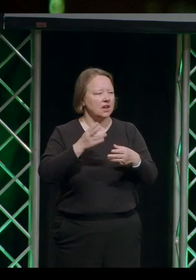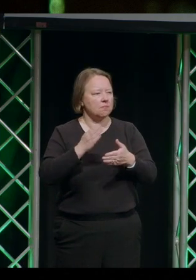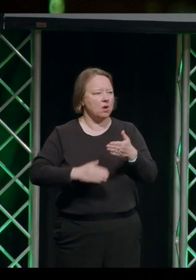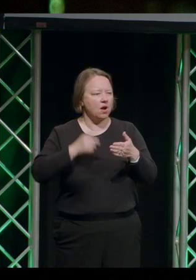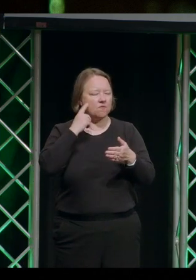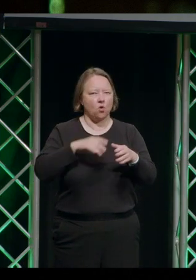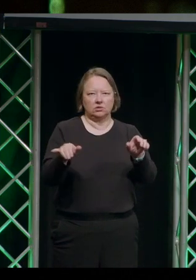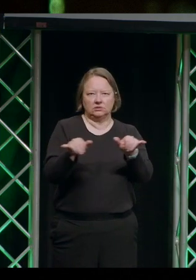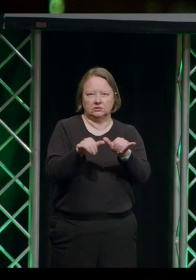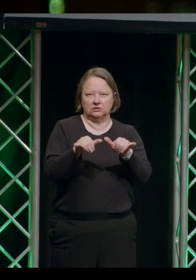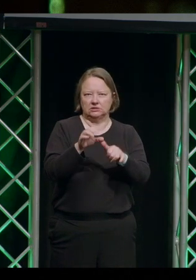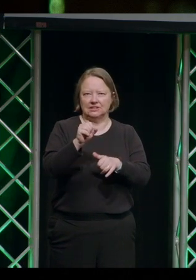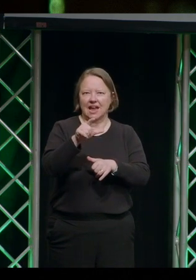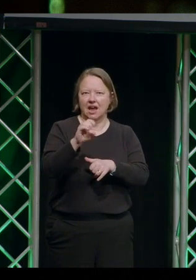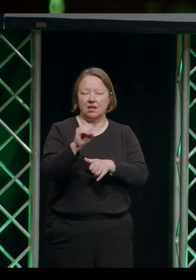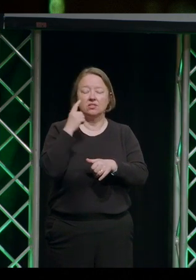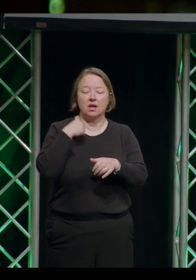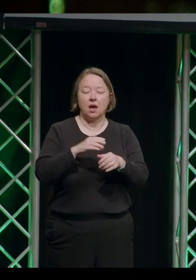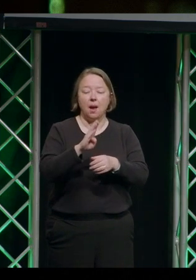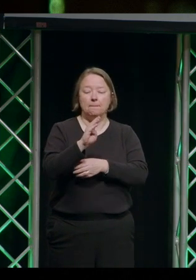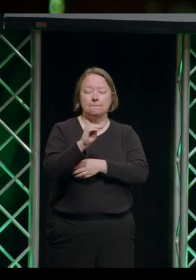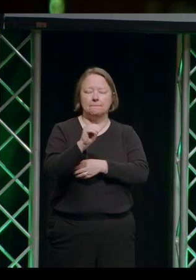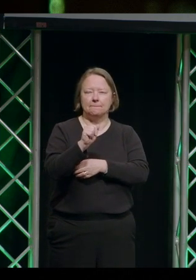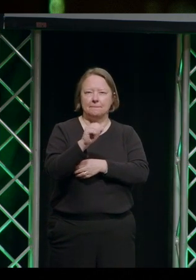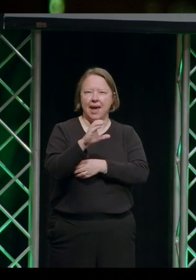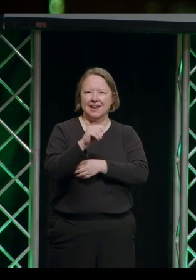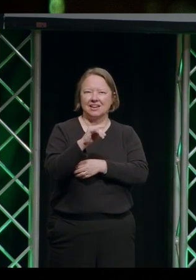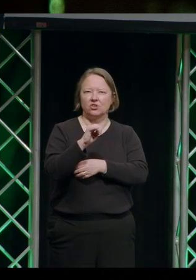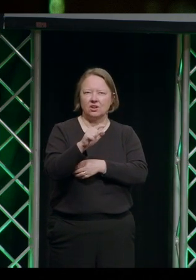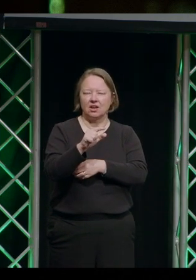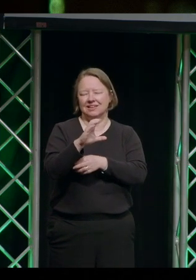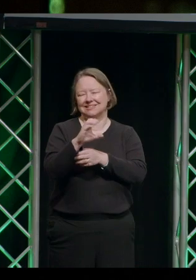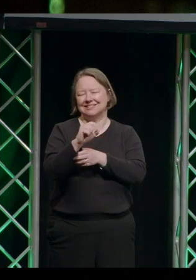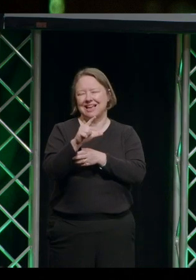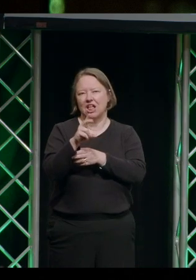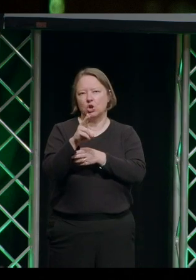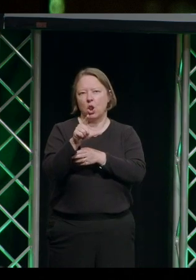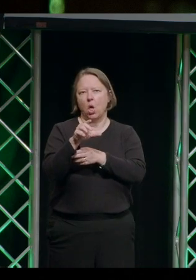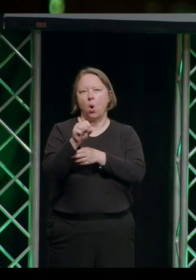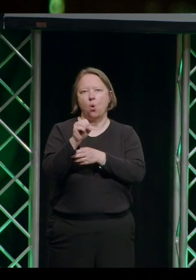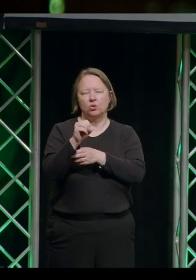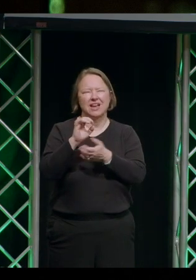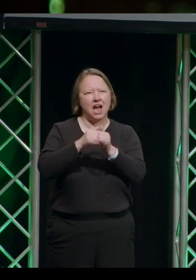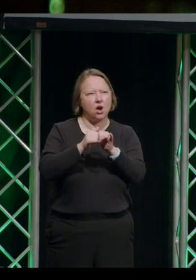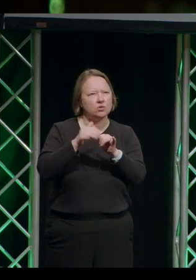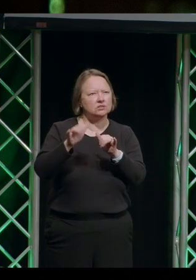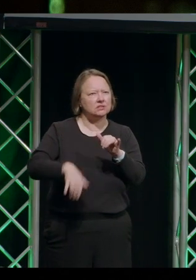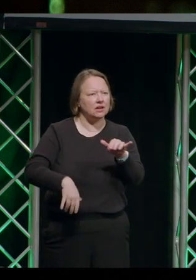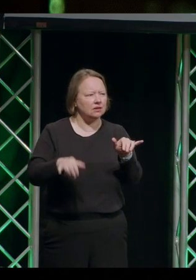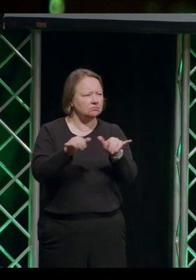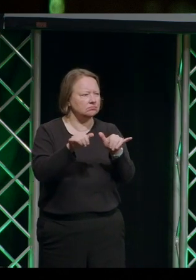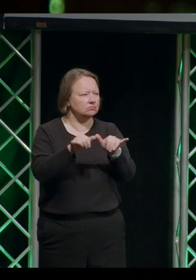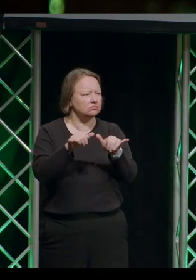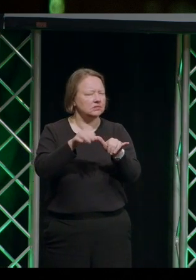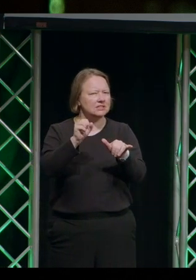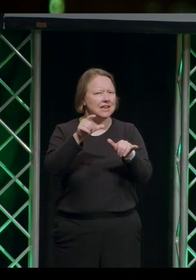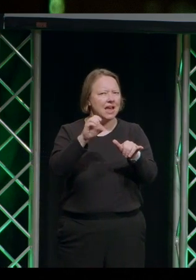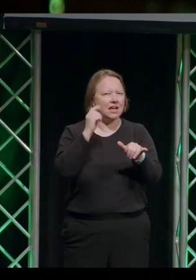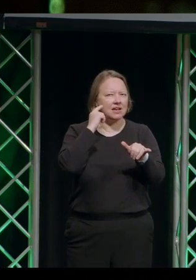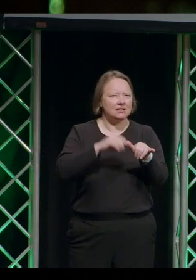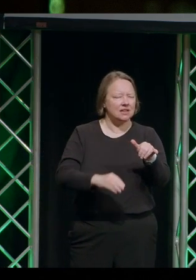scale, bacterial cellulose, how does that scale? So it's a grown